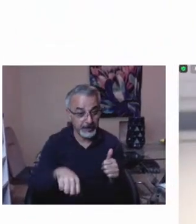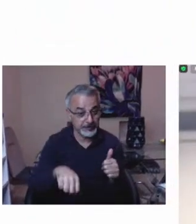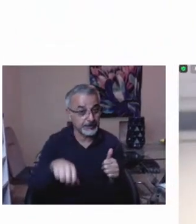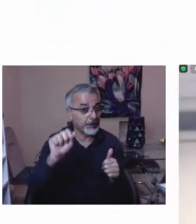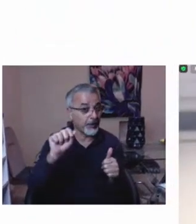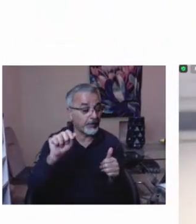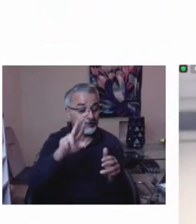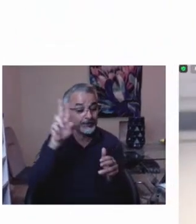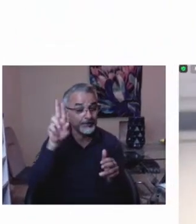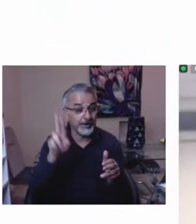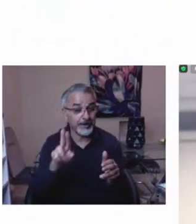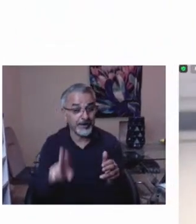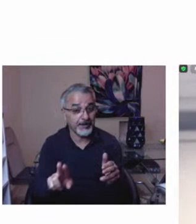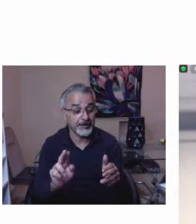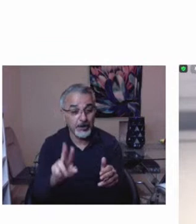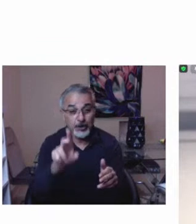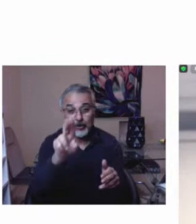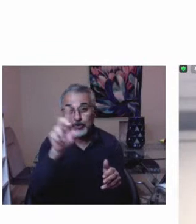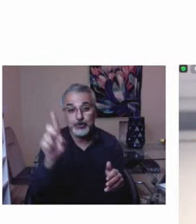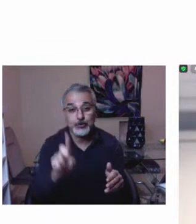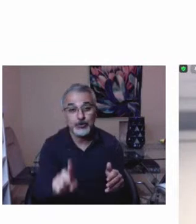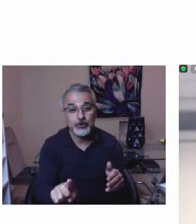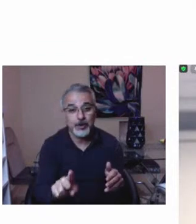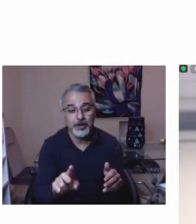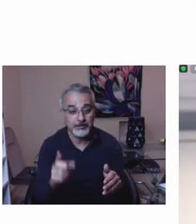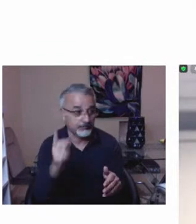Can you hear me properly?